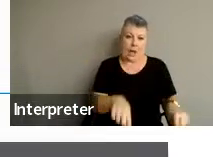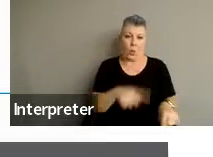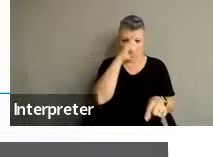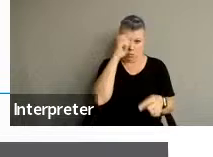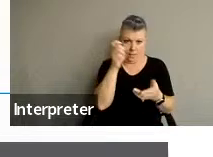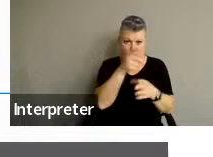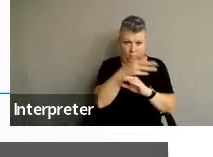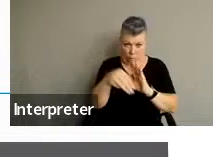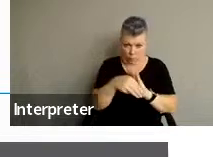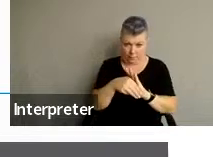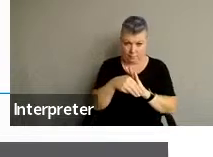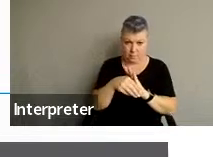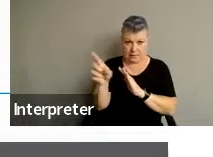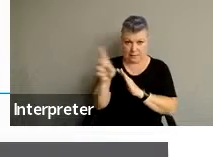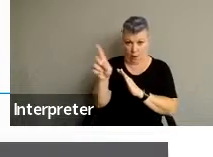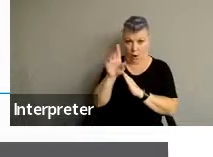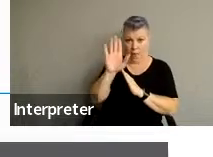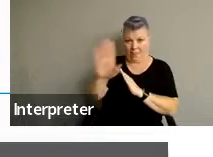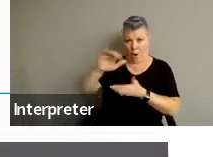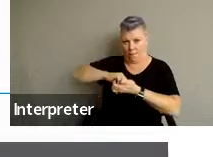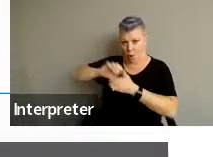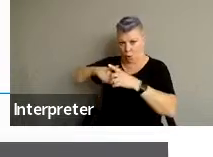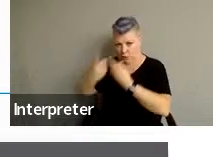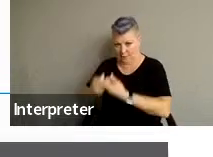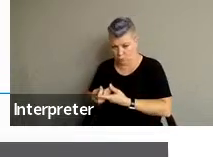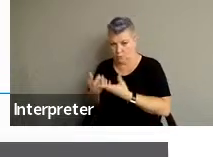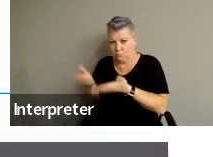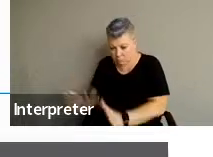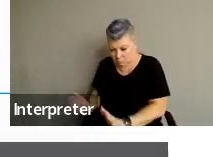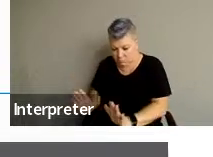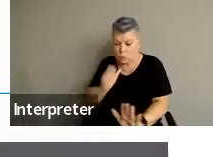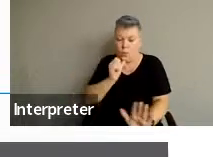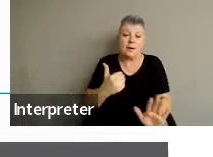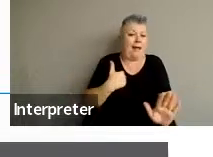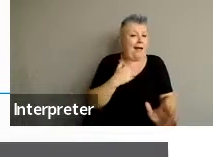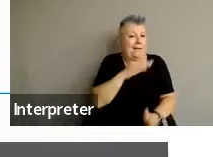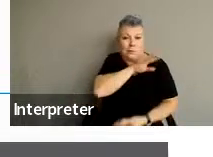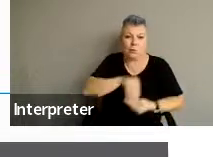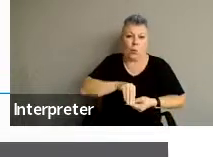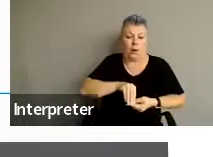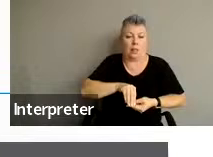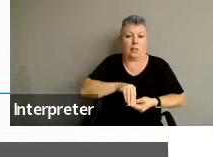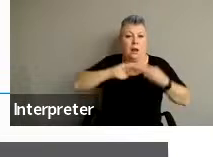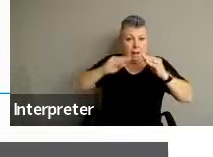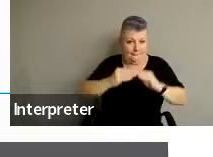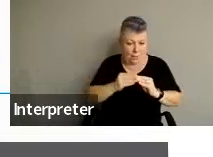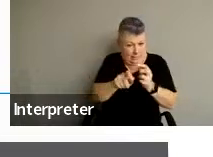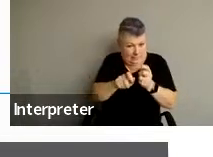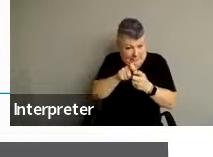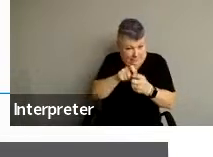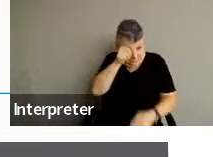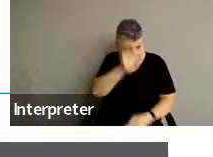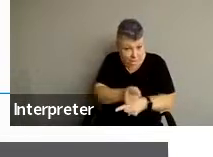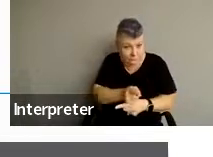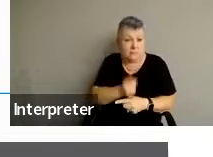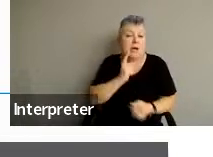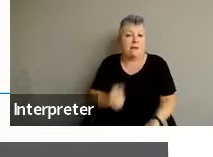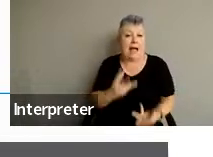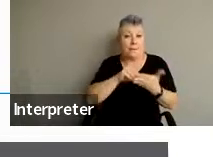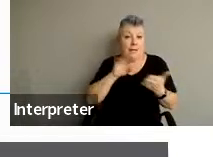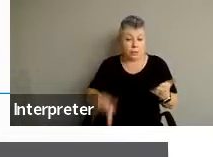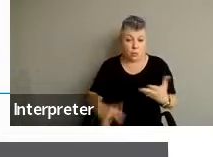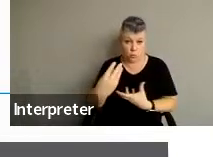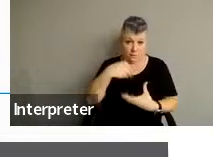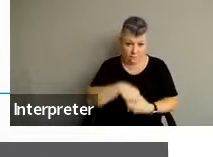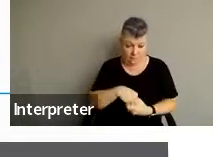programs in the partner districts of those that have an IEP. So I do not have the total amount accurate of what students participated in the